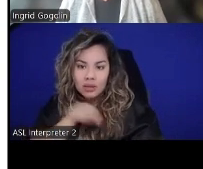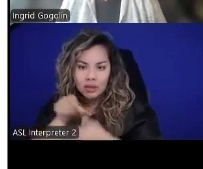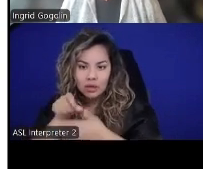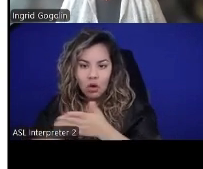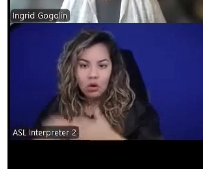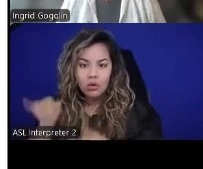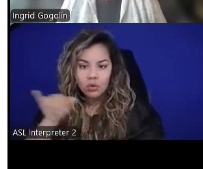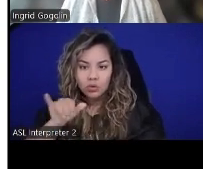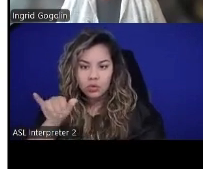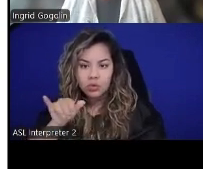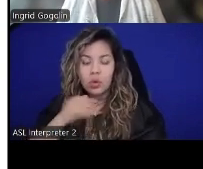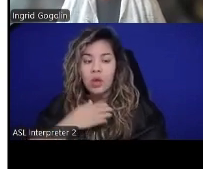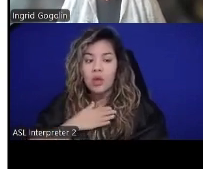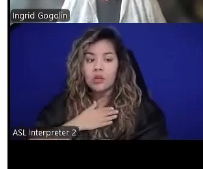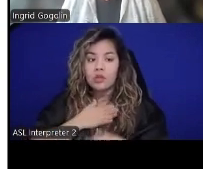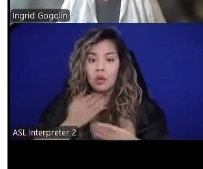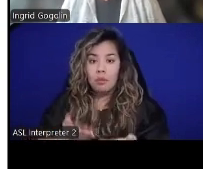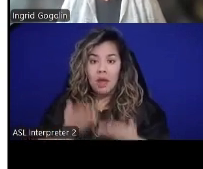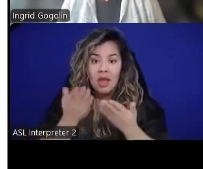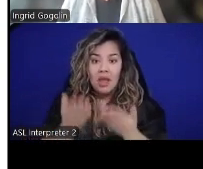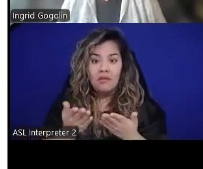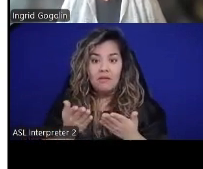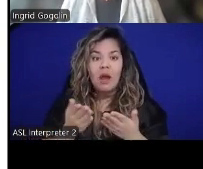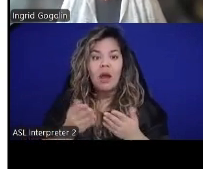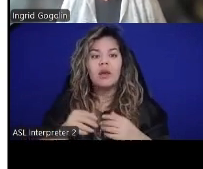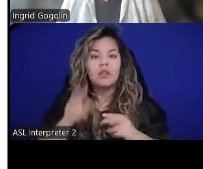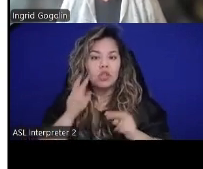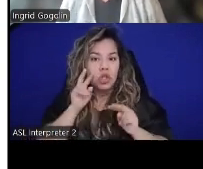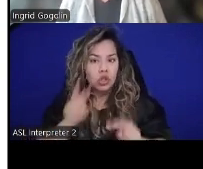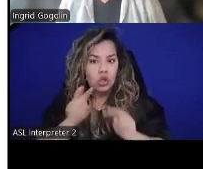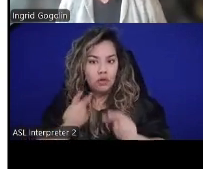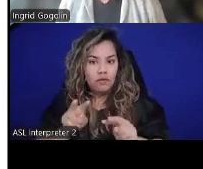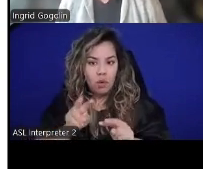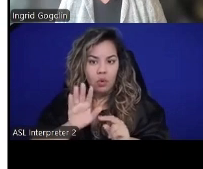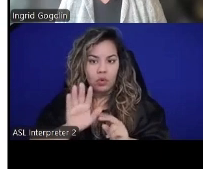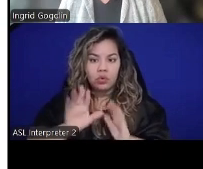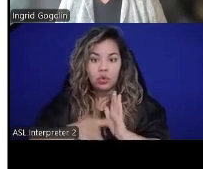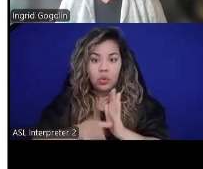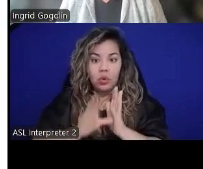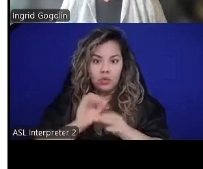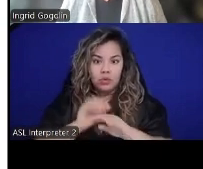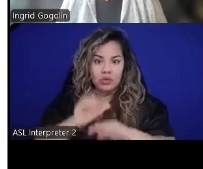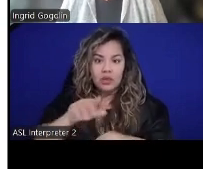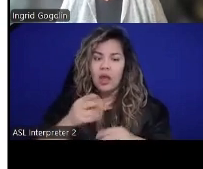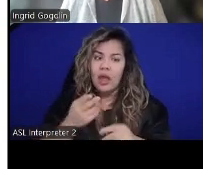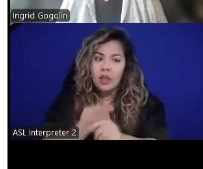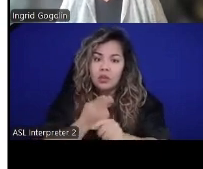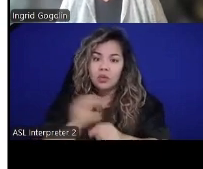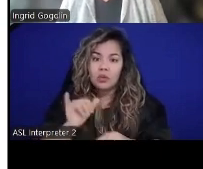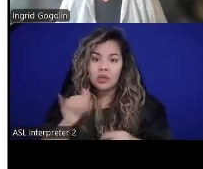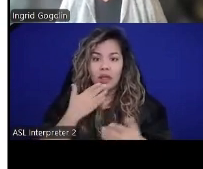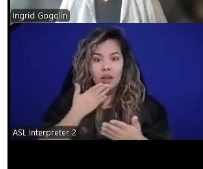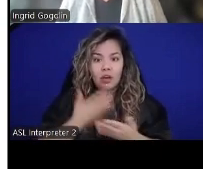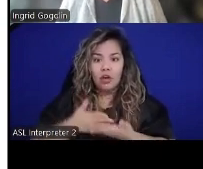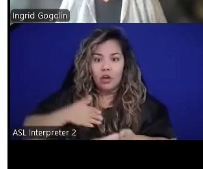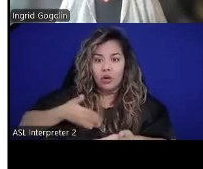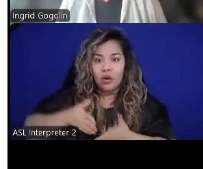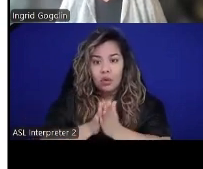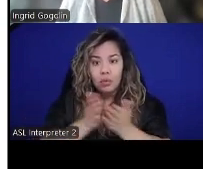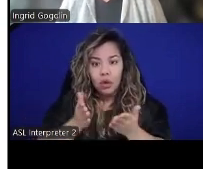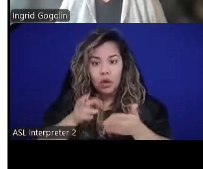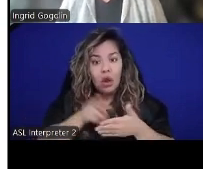So my advice would be look forward to the reviews and use them like a good cookbook. The result will be a